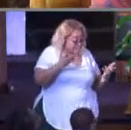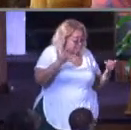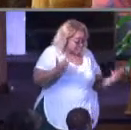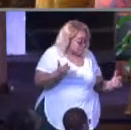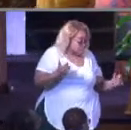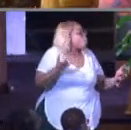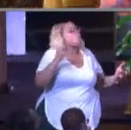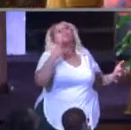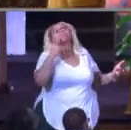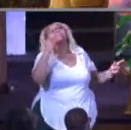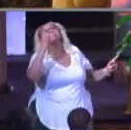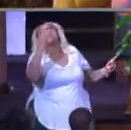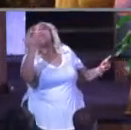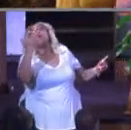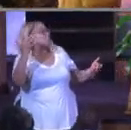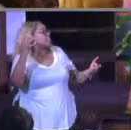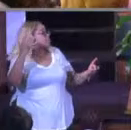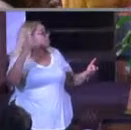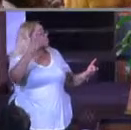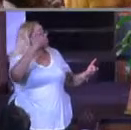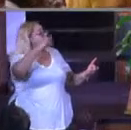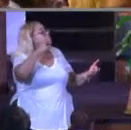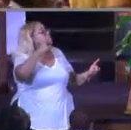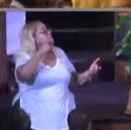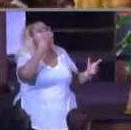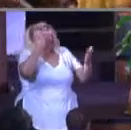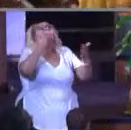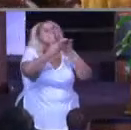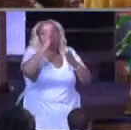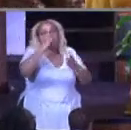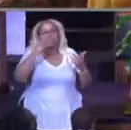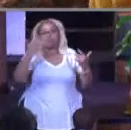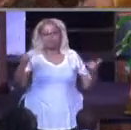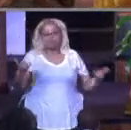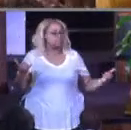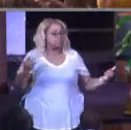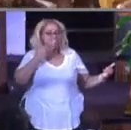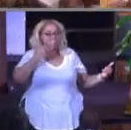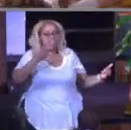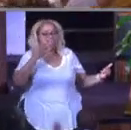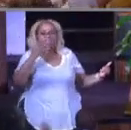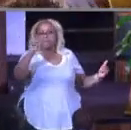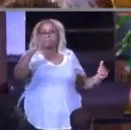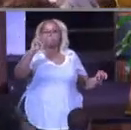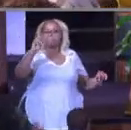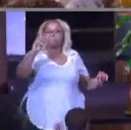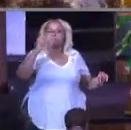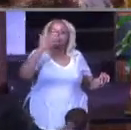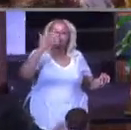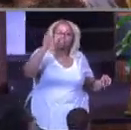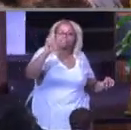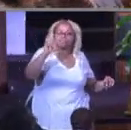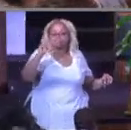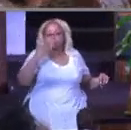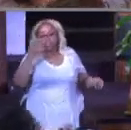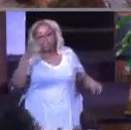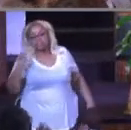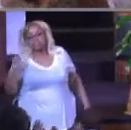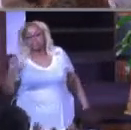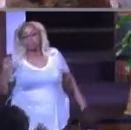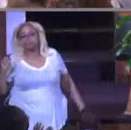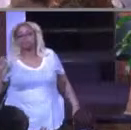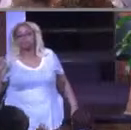now, or whether you still got to wait on it, God says, thank him for it. Thank him for it. Thank him for